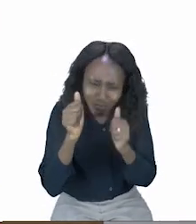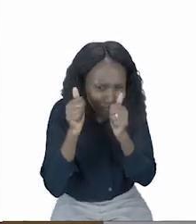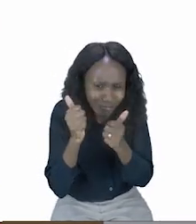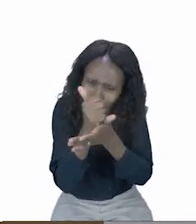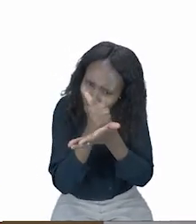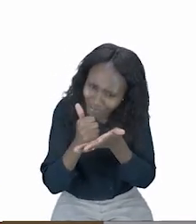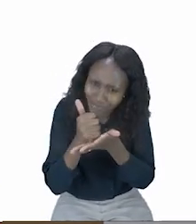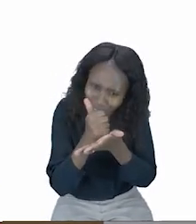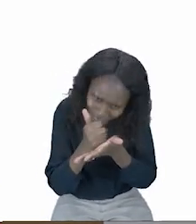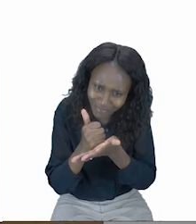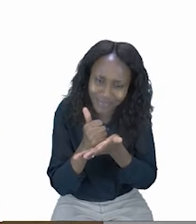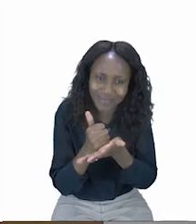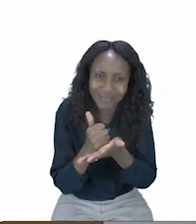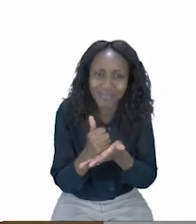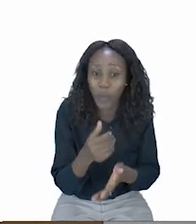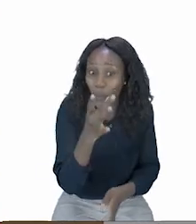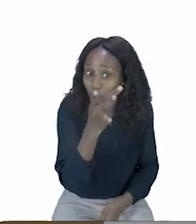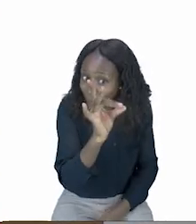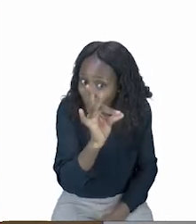on. 8,